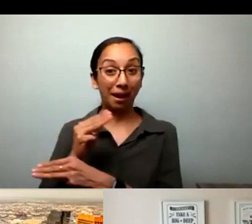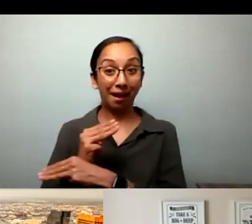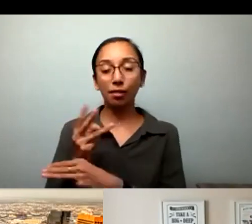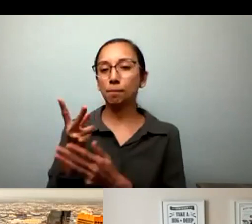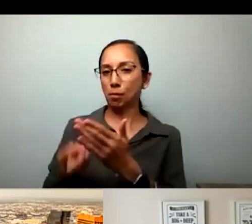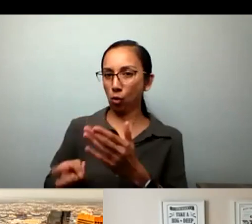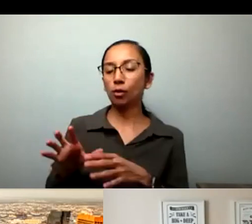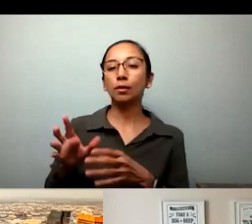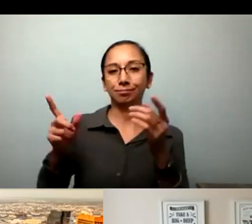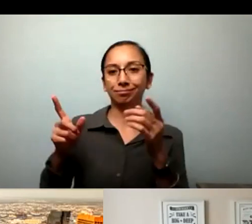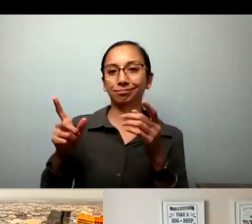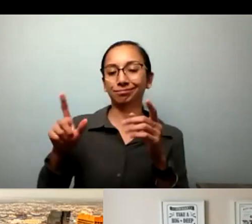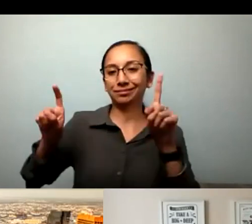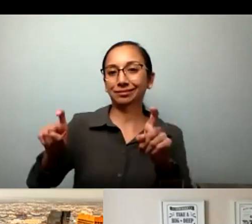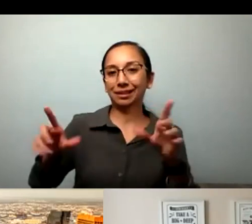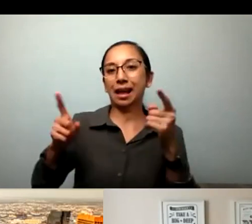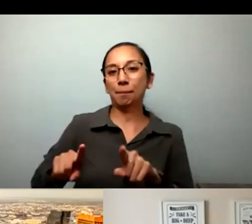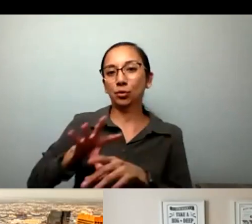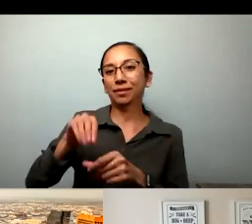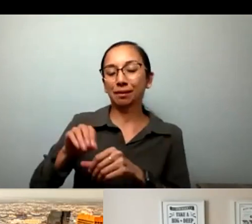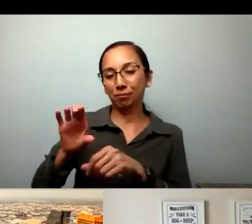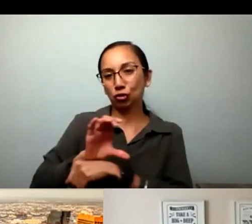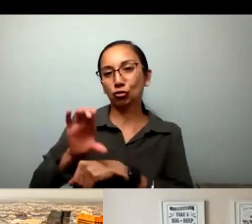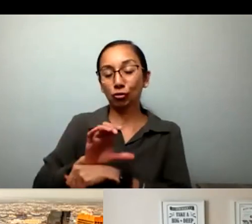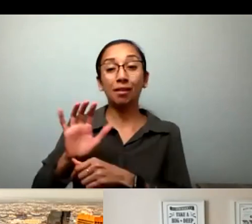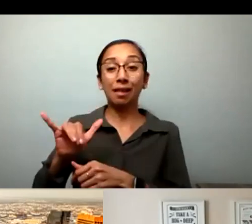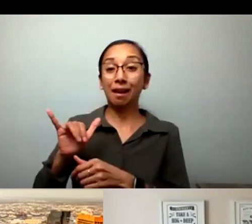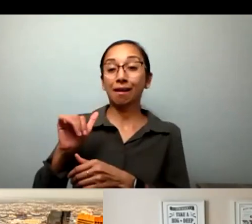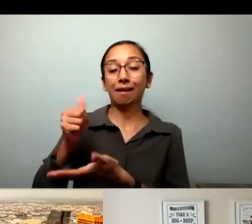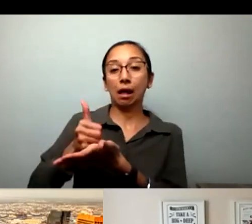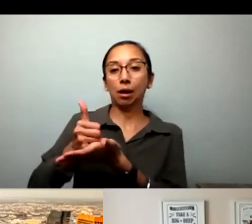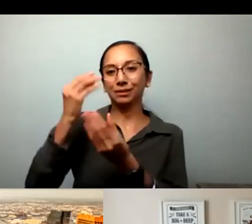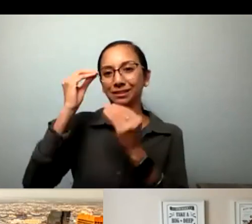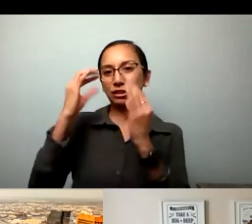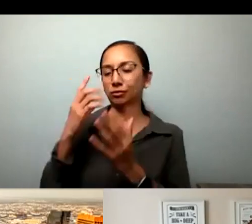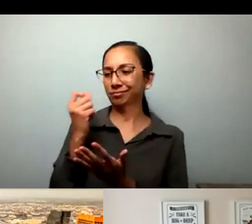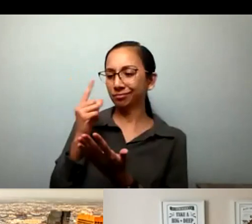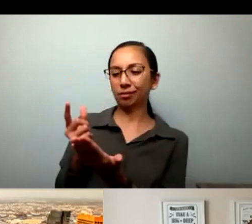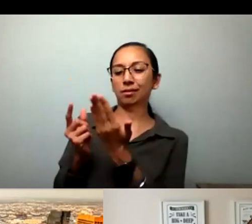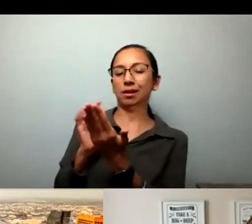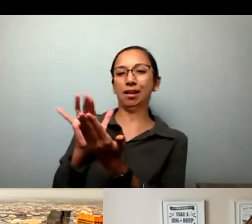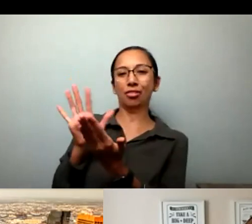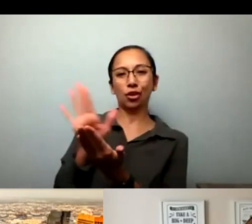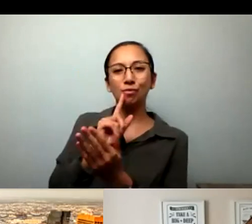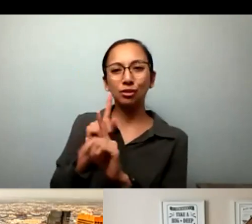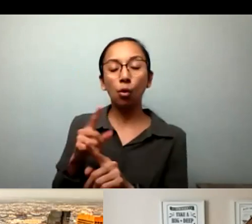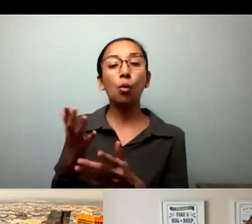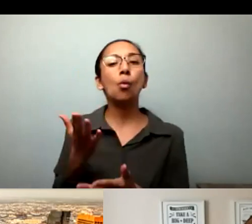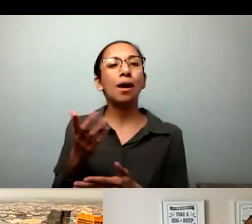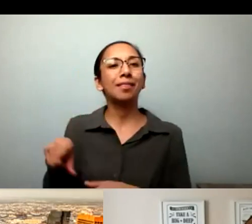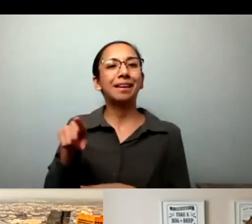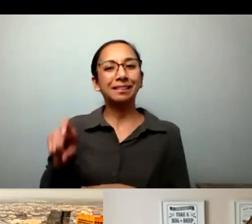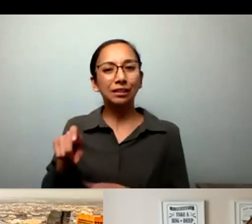and they're to help the teacher understand, where our students are, what they've learned, what they need to learn, and to really